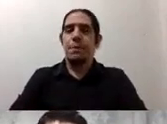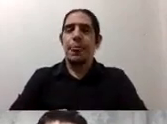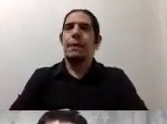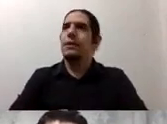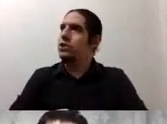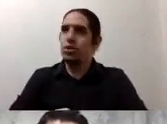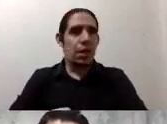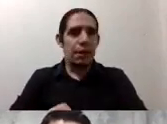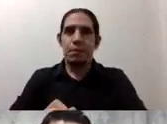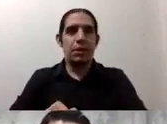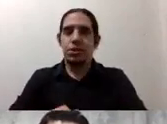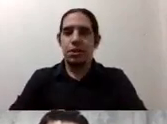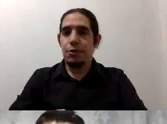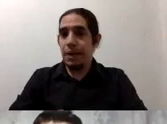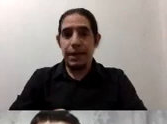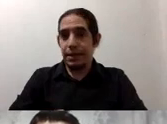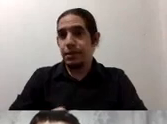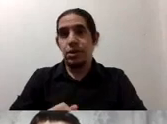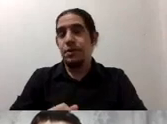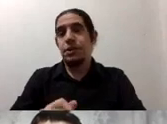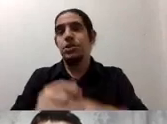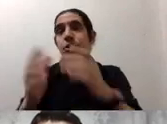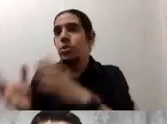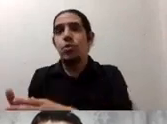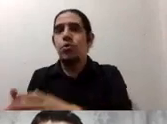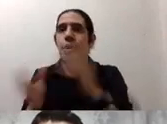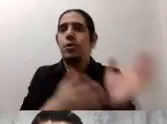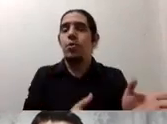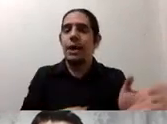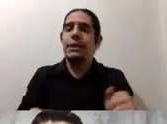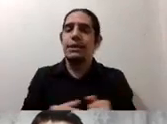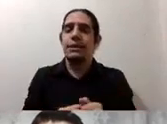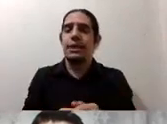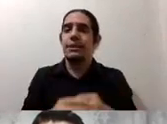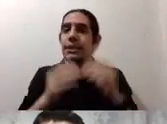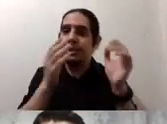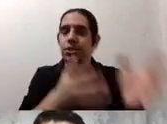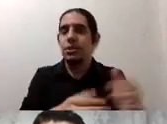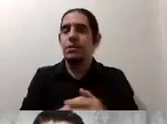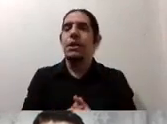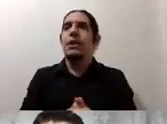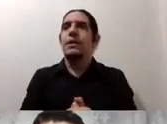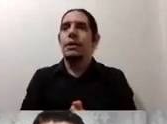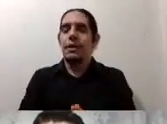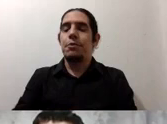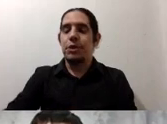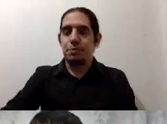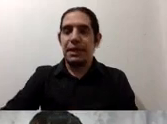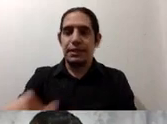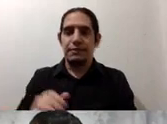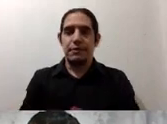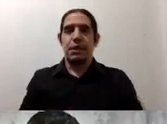speak. It's not bad, and there's no wrong or right in this case. It is just